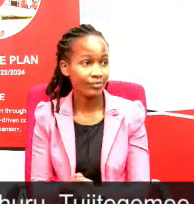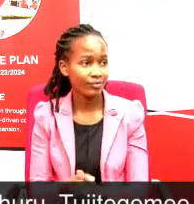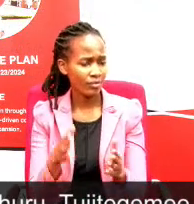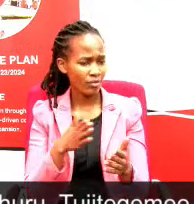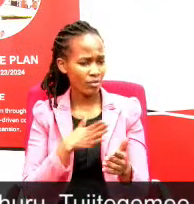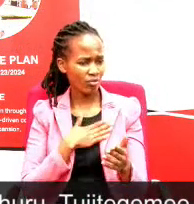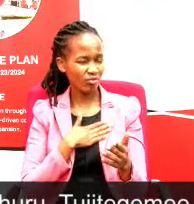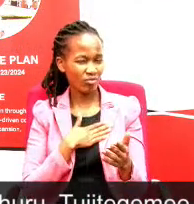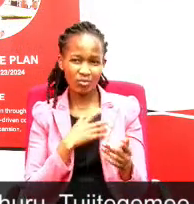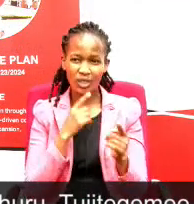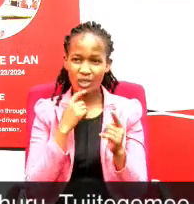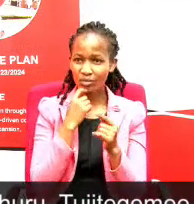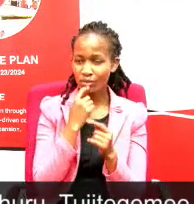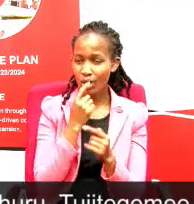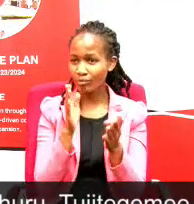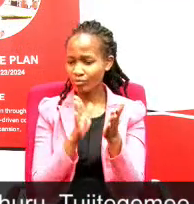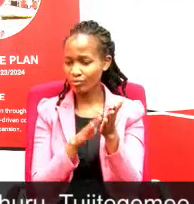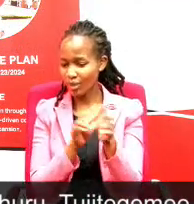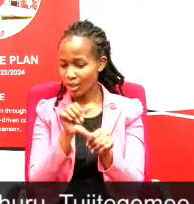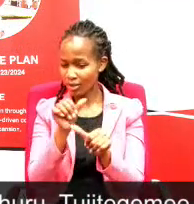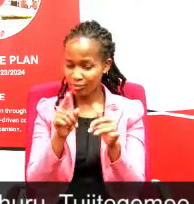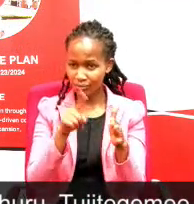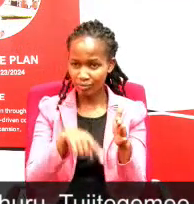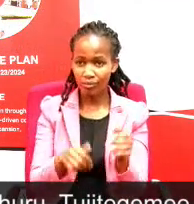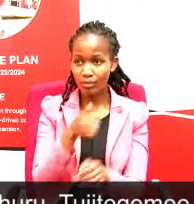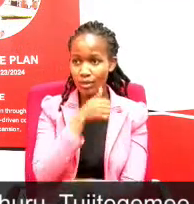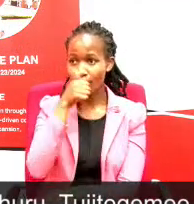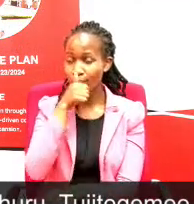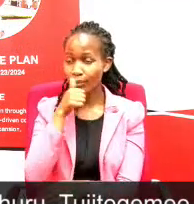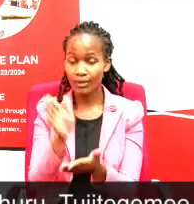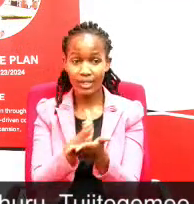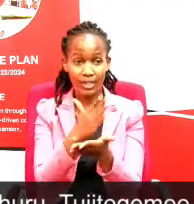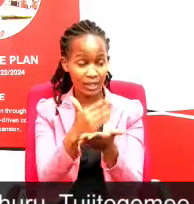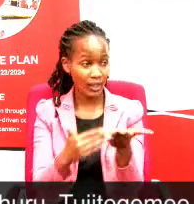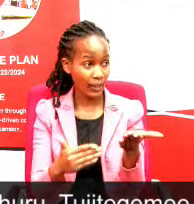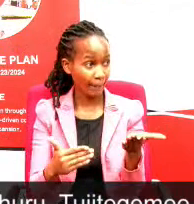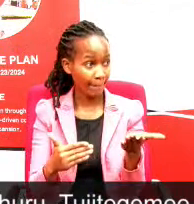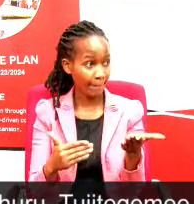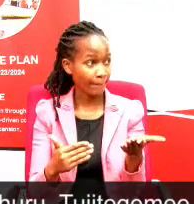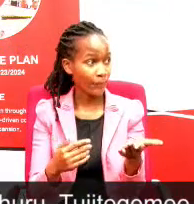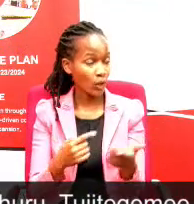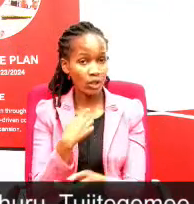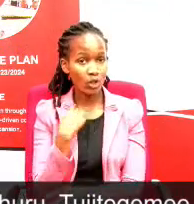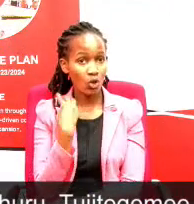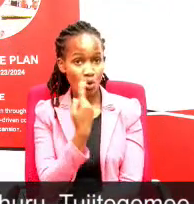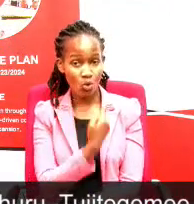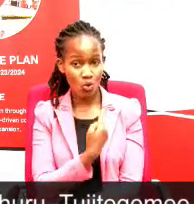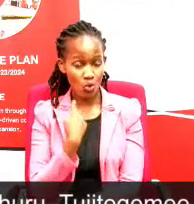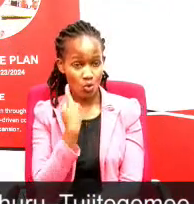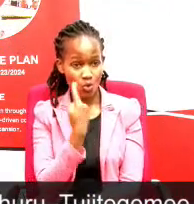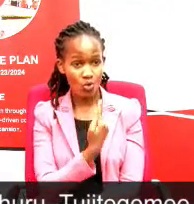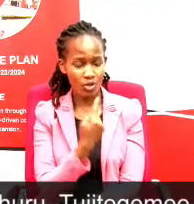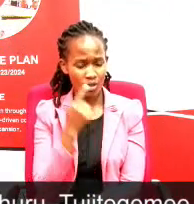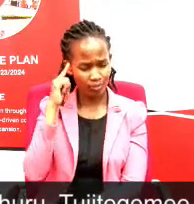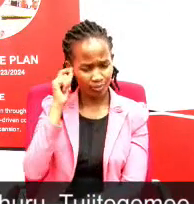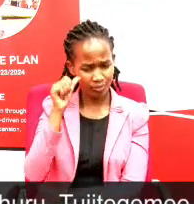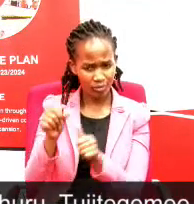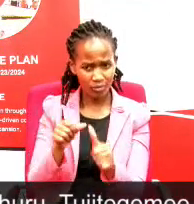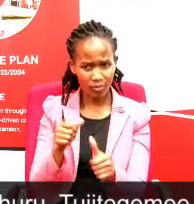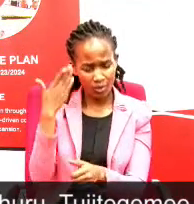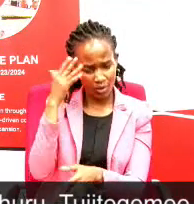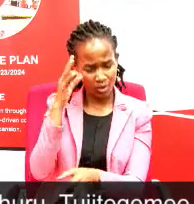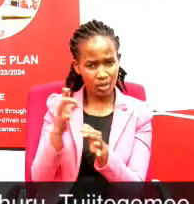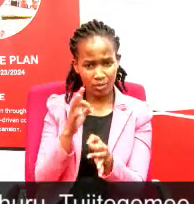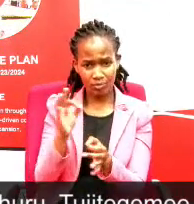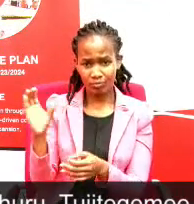Mine is to give a few remarks on behalf of the private sector, who are, and I was thinking about, I don't know whether we are